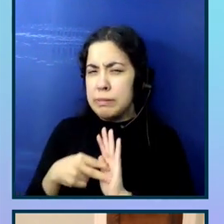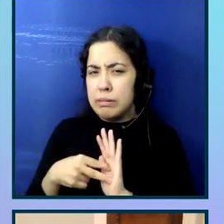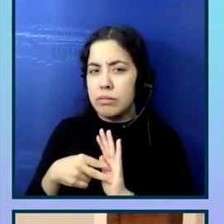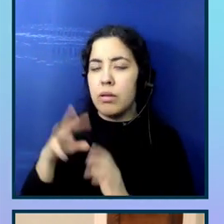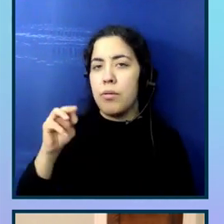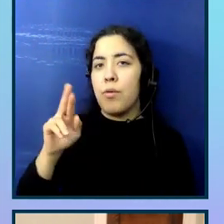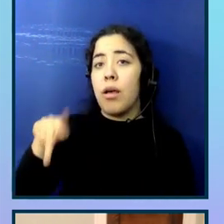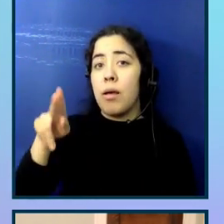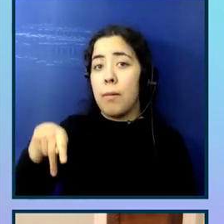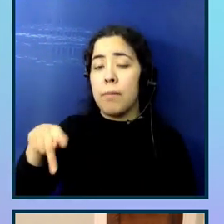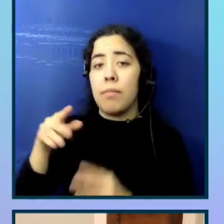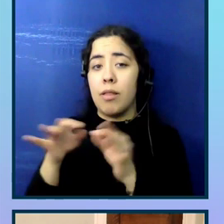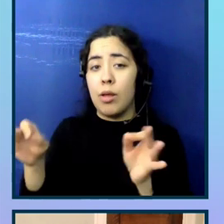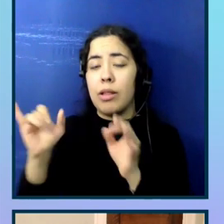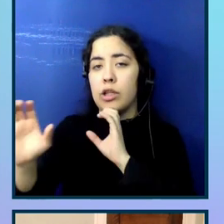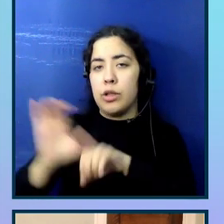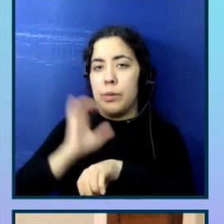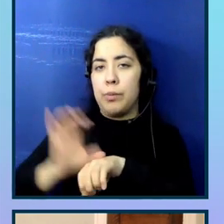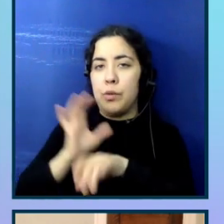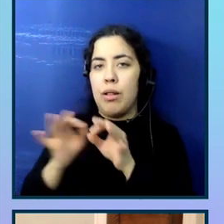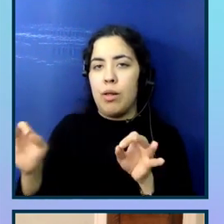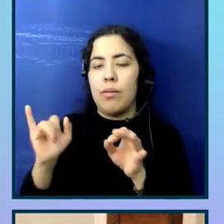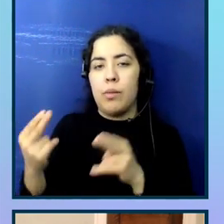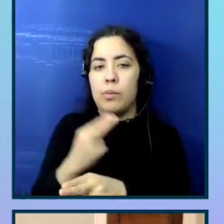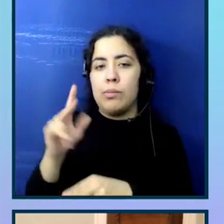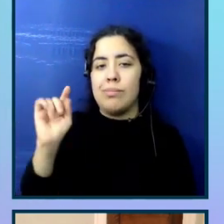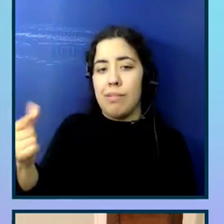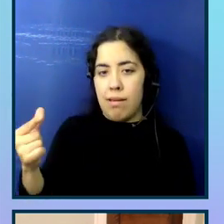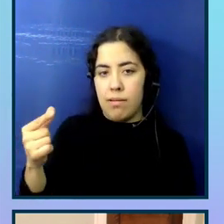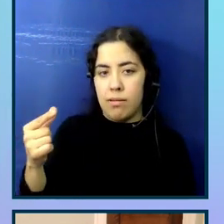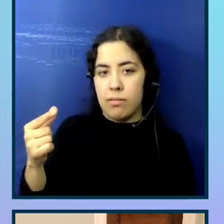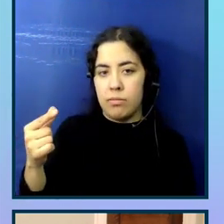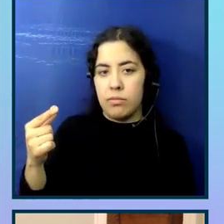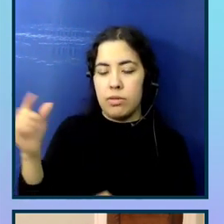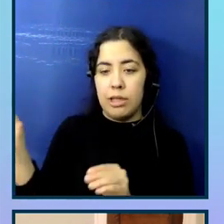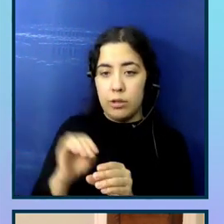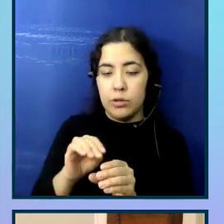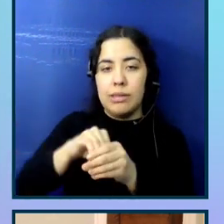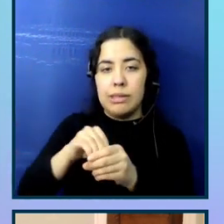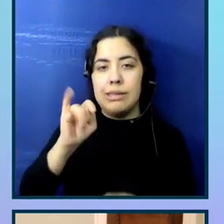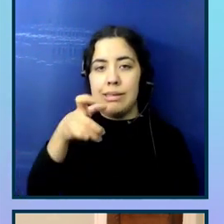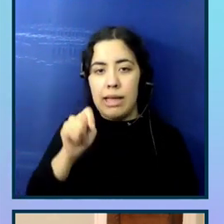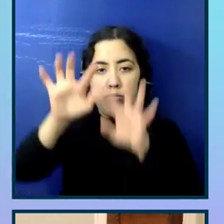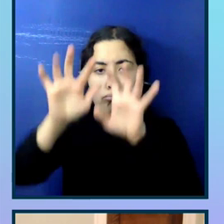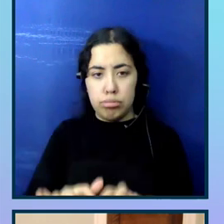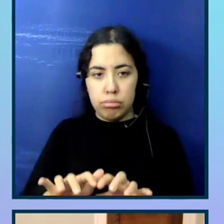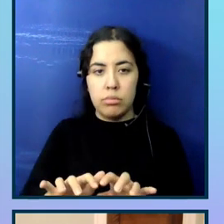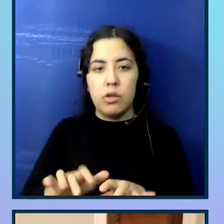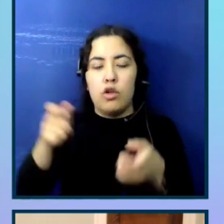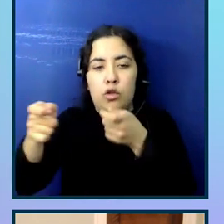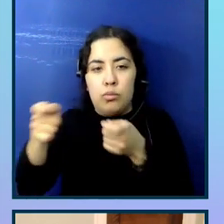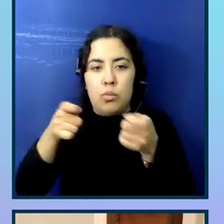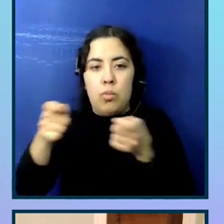markup language is a computer language that uses tags inserted in a text document to control its